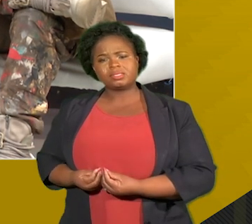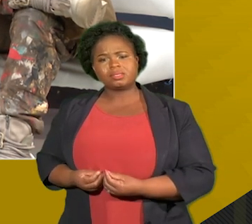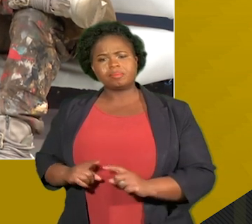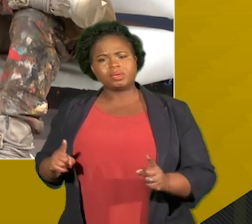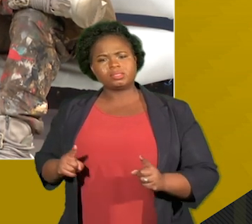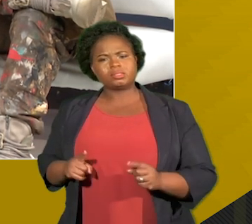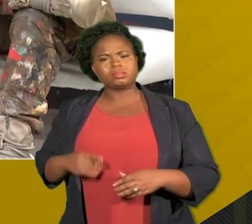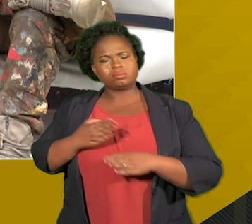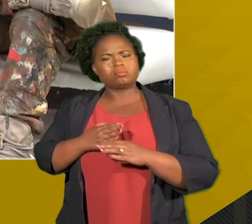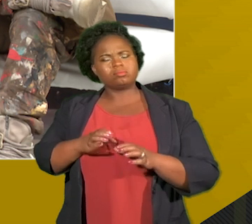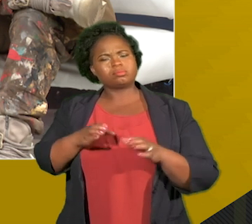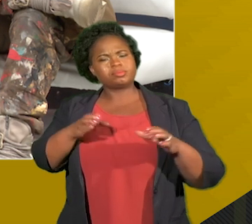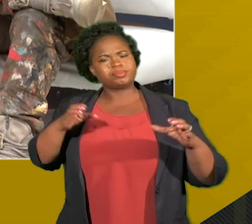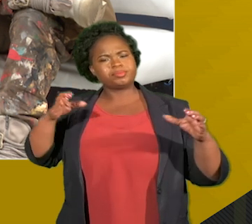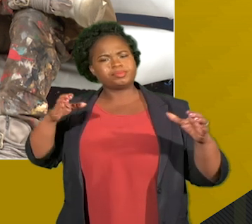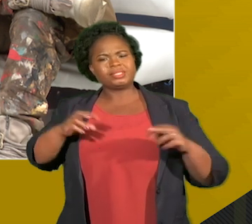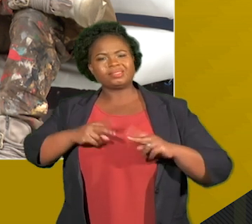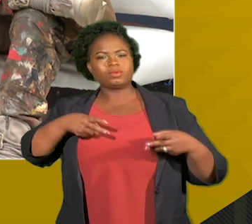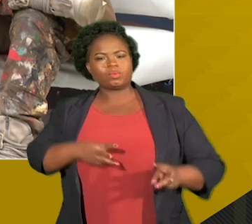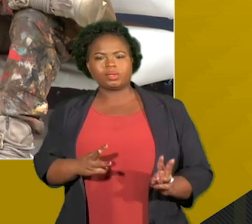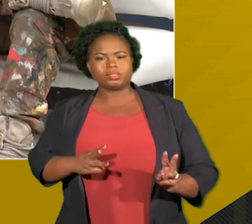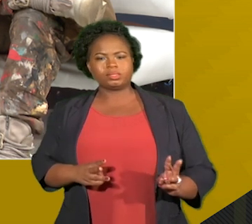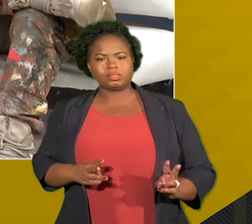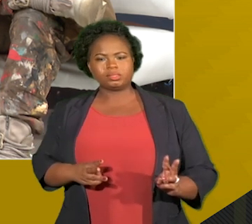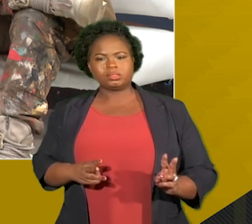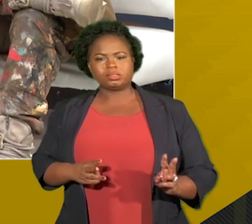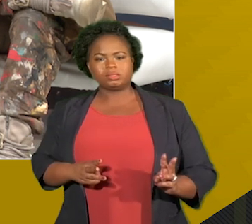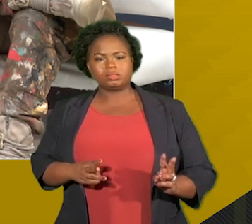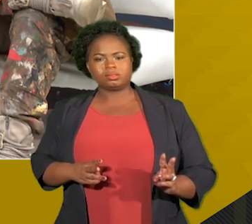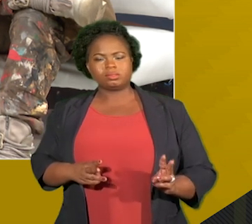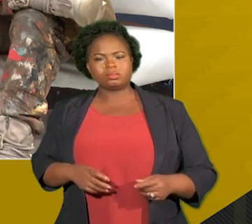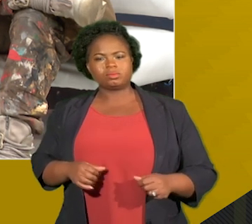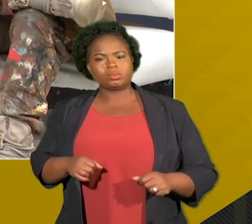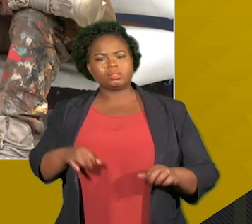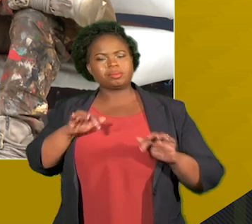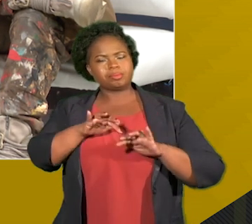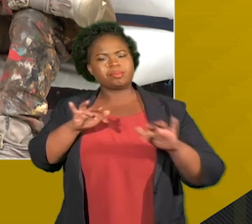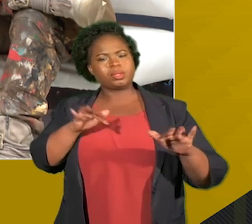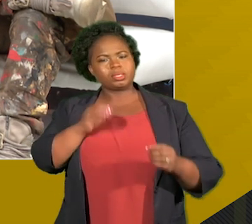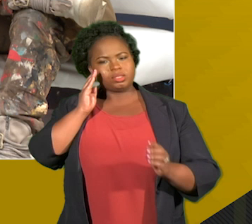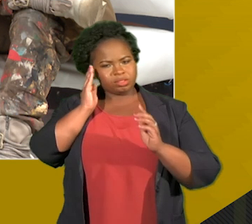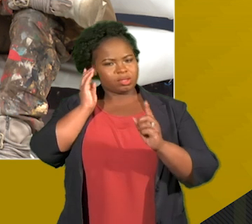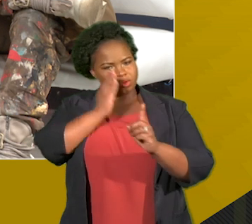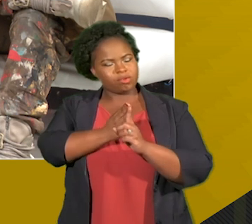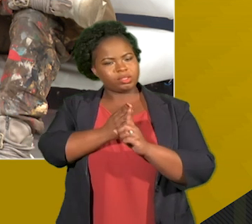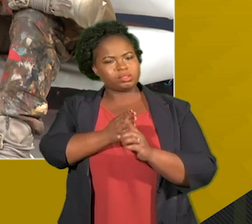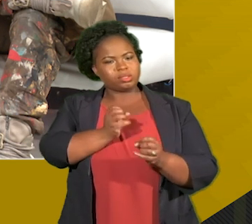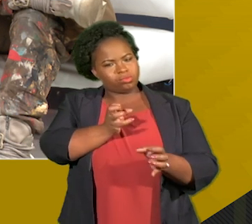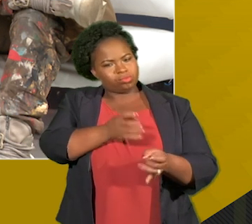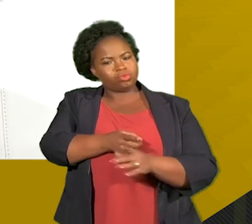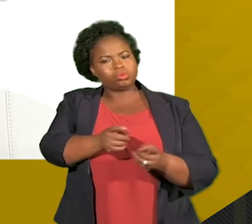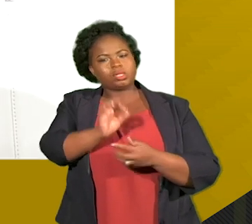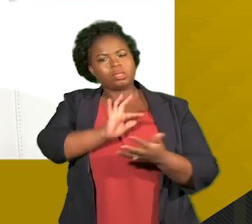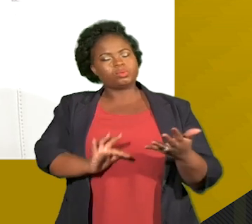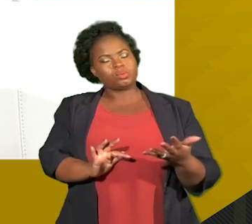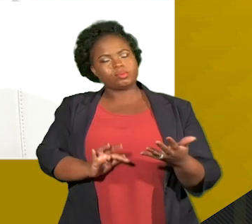your career by a different way, by interacting with a public and direct. With the people you wanted to tell a story to.